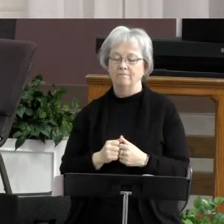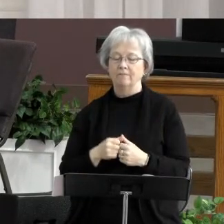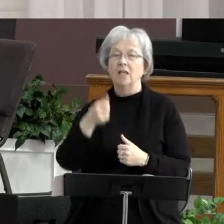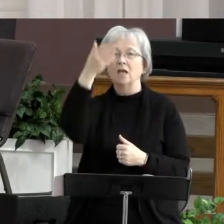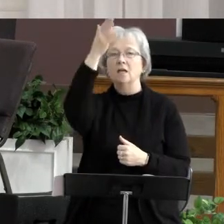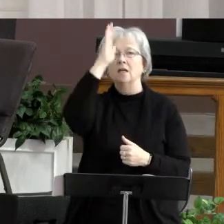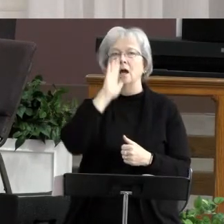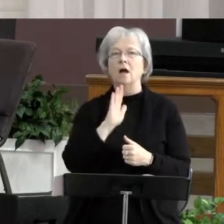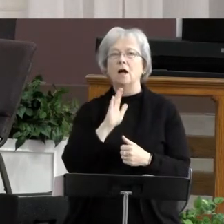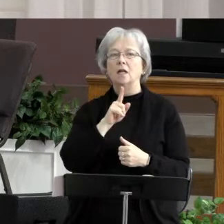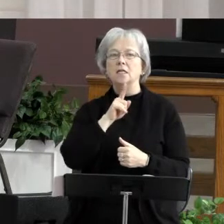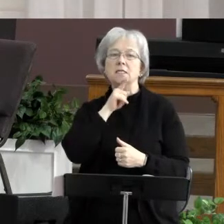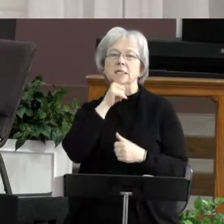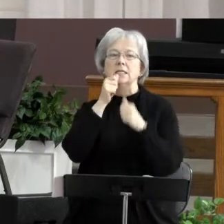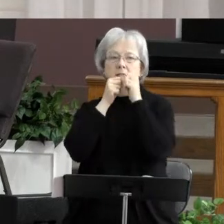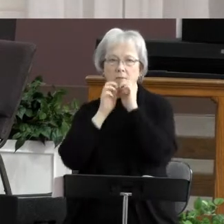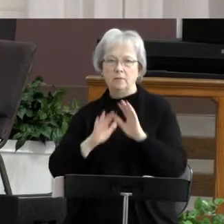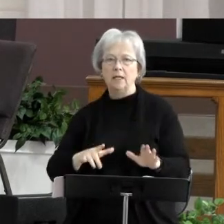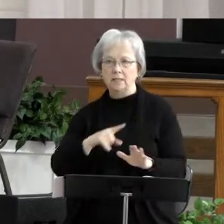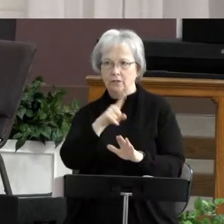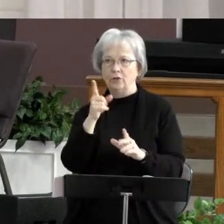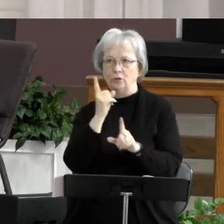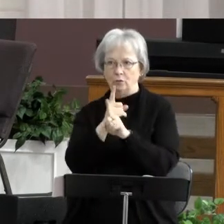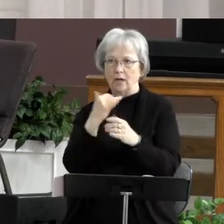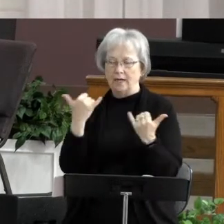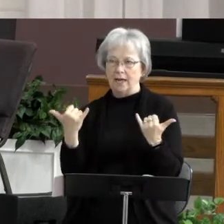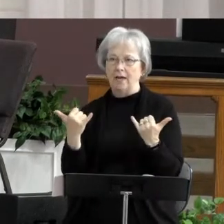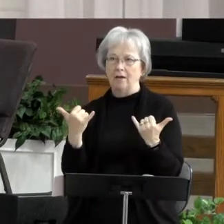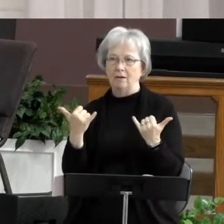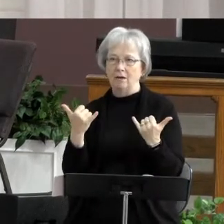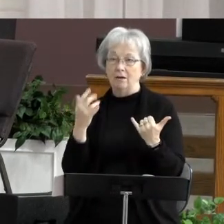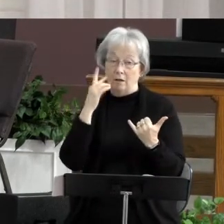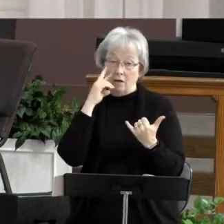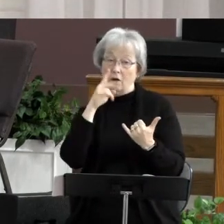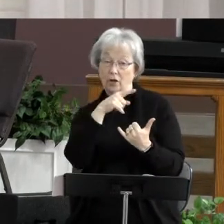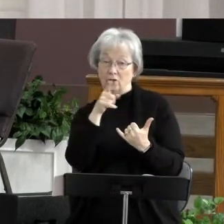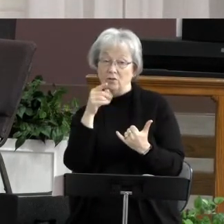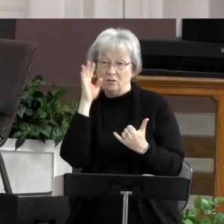God is blessing you right now. Are you seeing it?